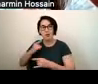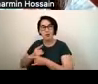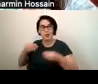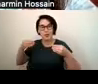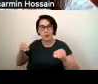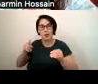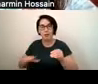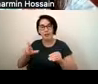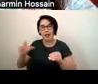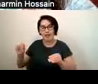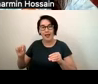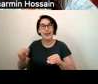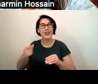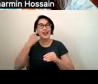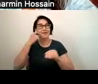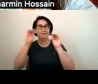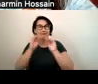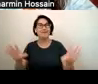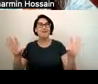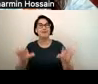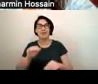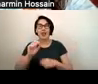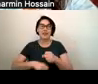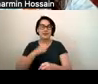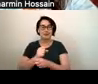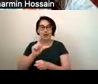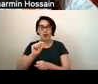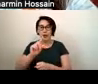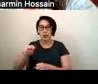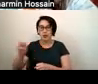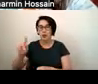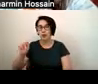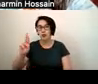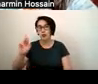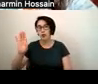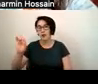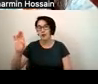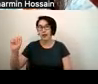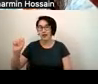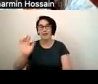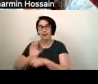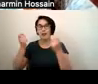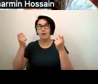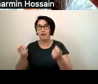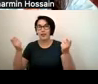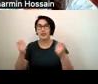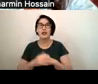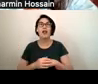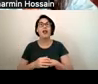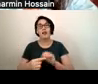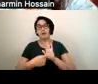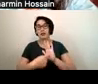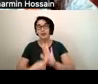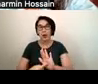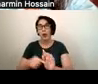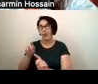made its world premiere at the 2022 Tribeca Film Festival. Her work has screened at Tribeca Film Festival, Busan